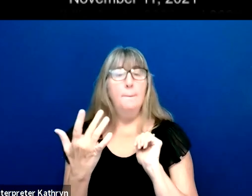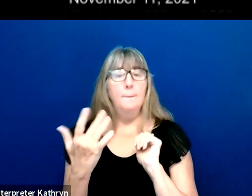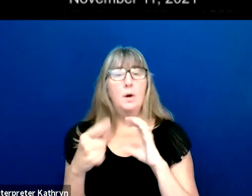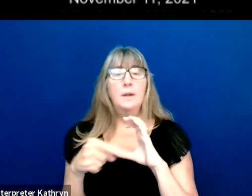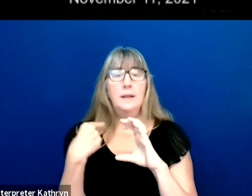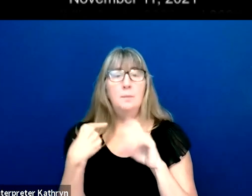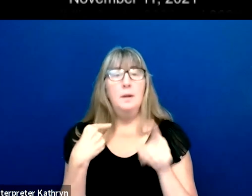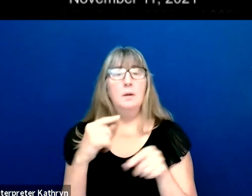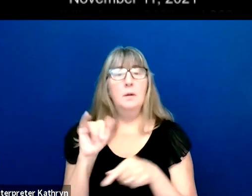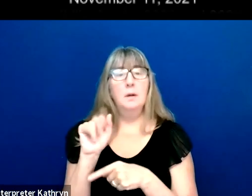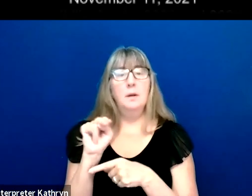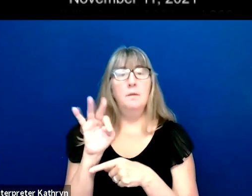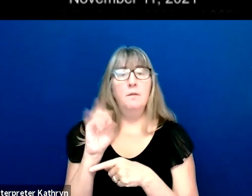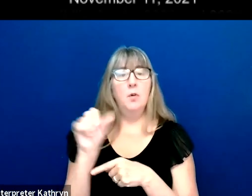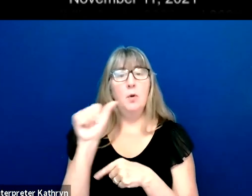is